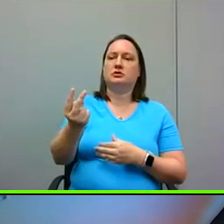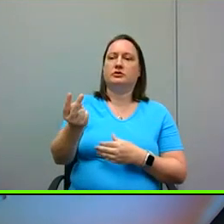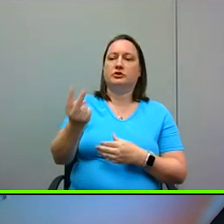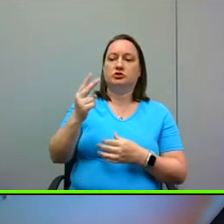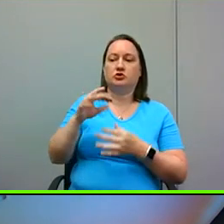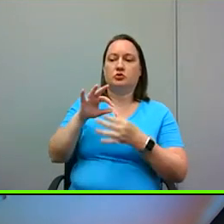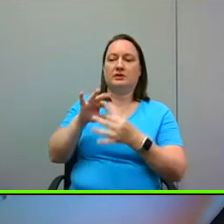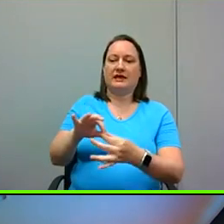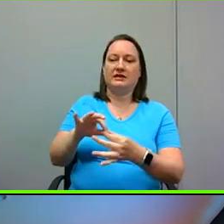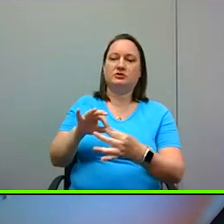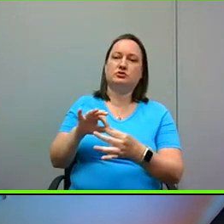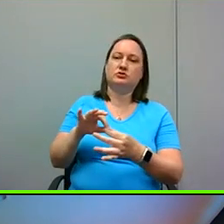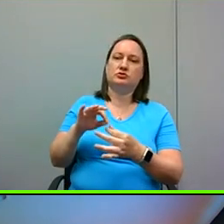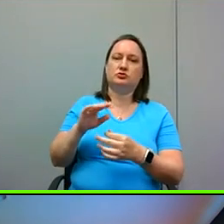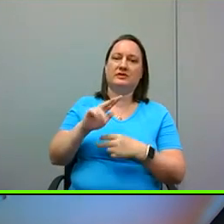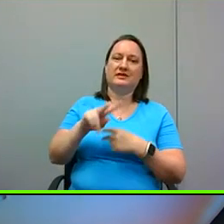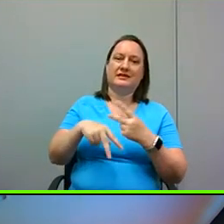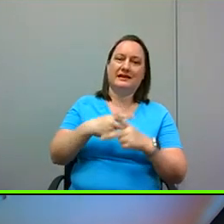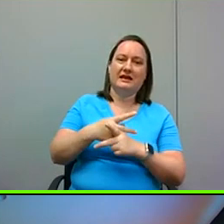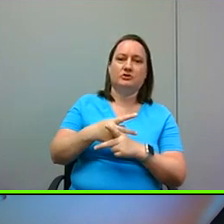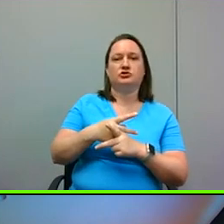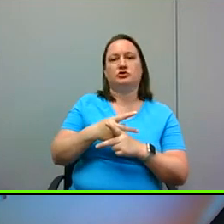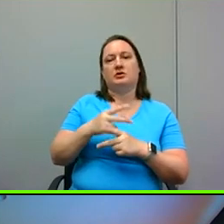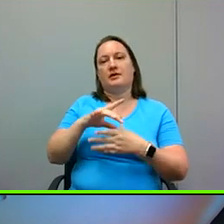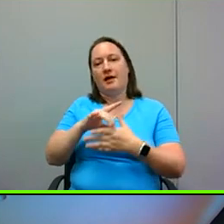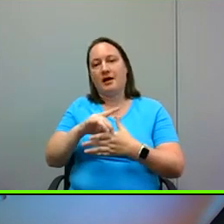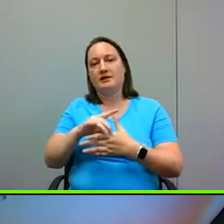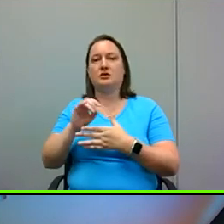nature, content, or scope of the IPE,